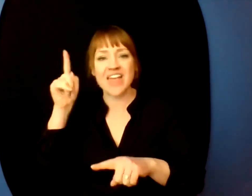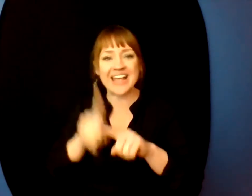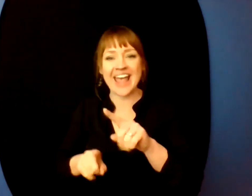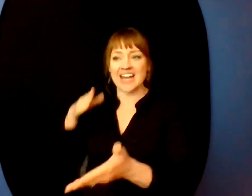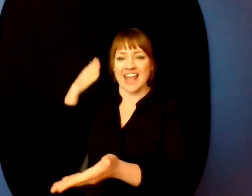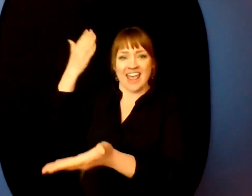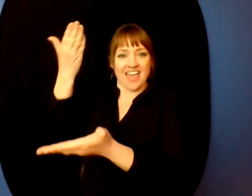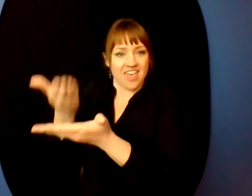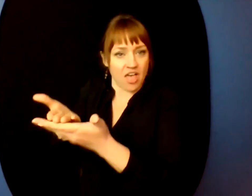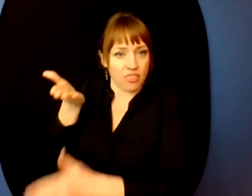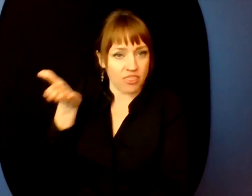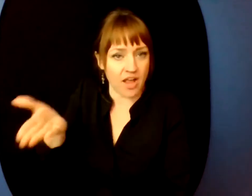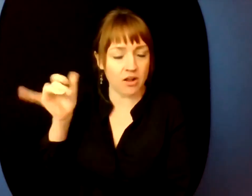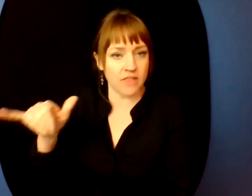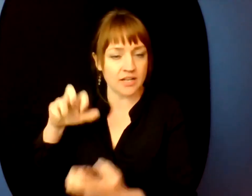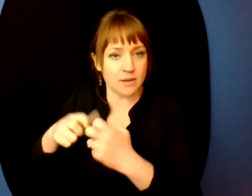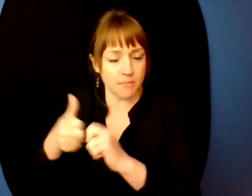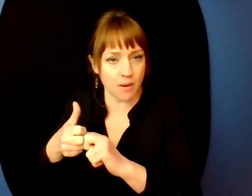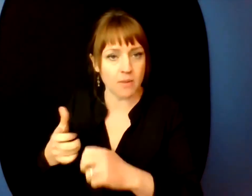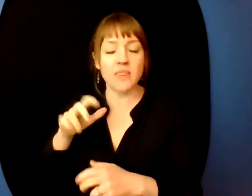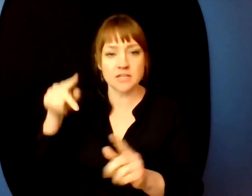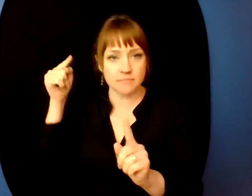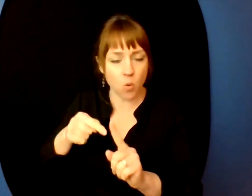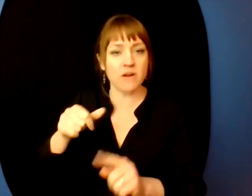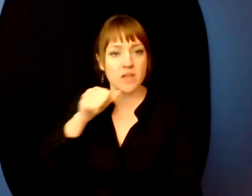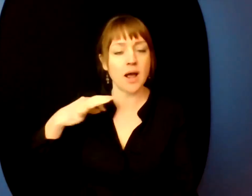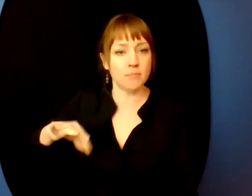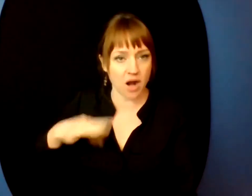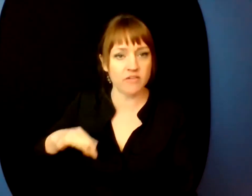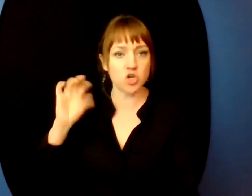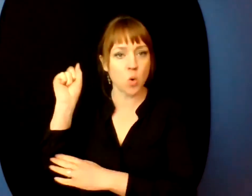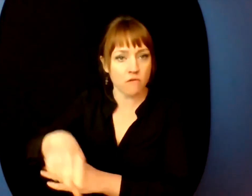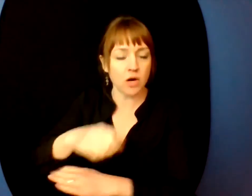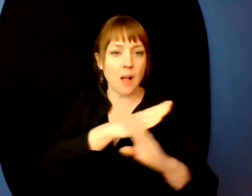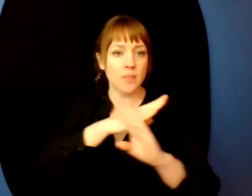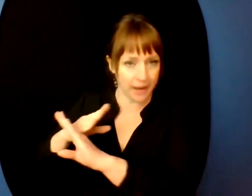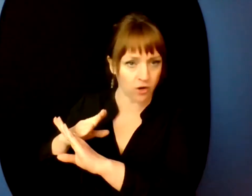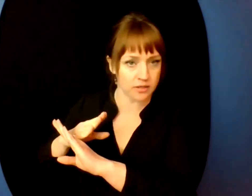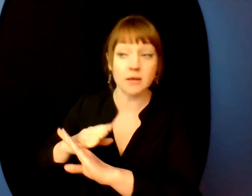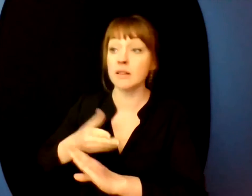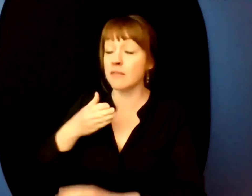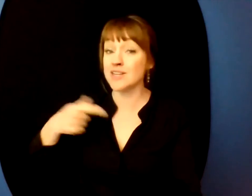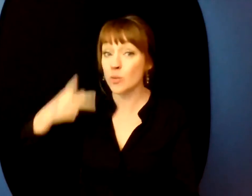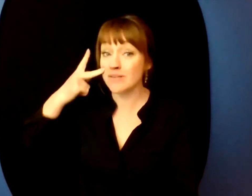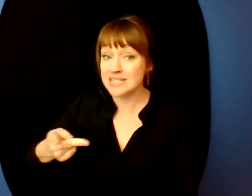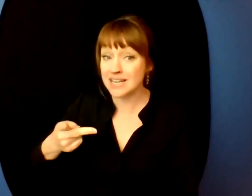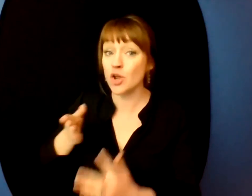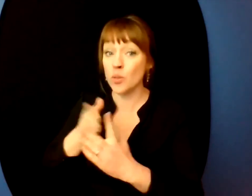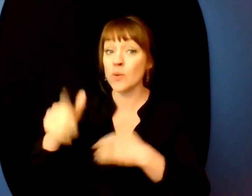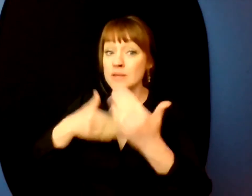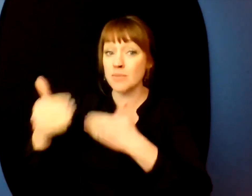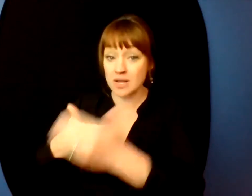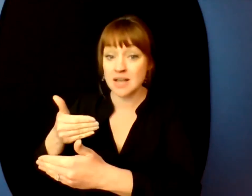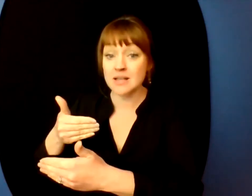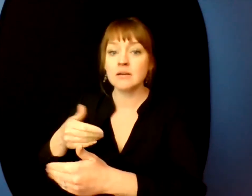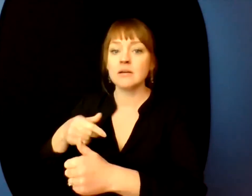that was the whole point of the nonprofit, to help them overcome those barriers. And the barriers that we've seen through this process,